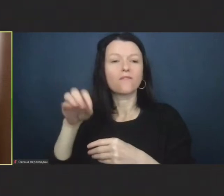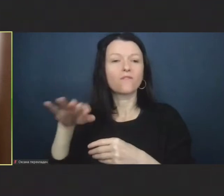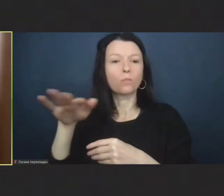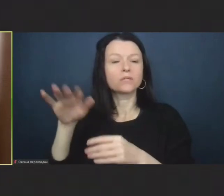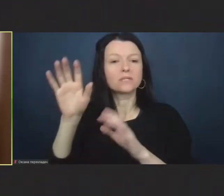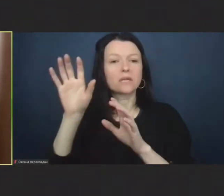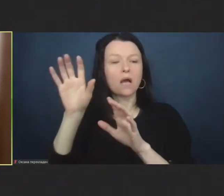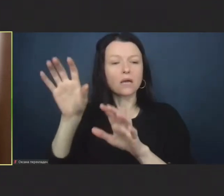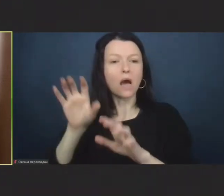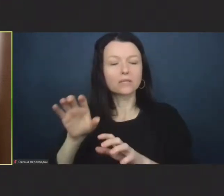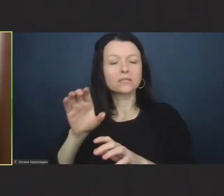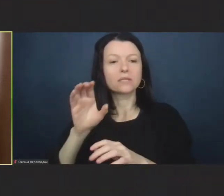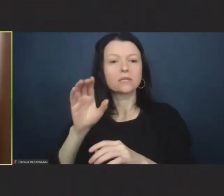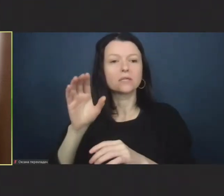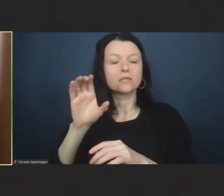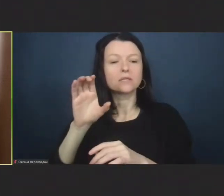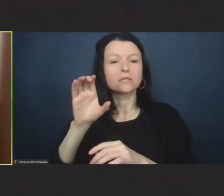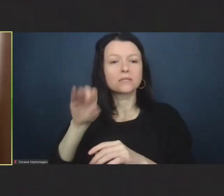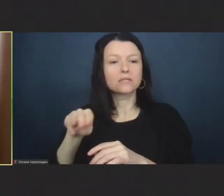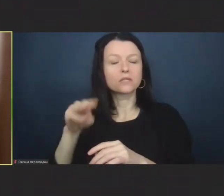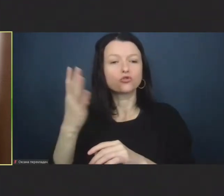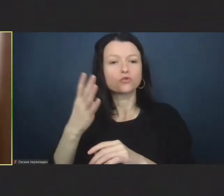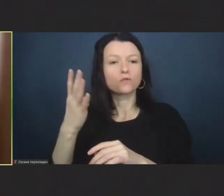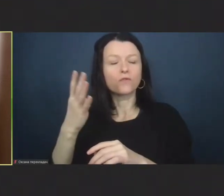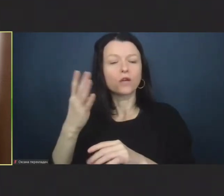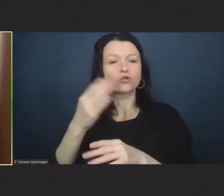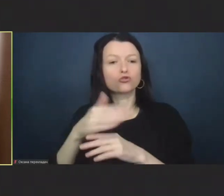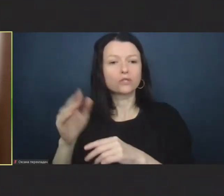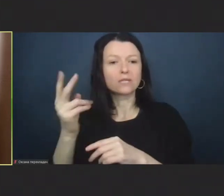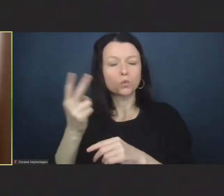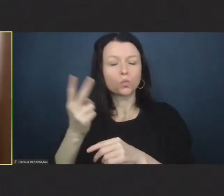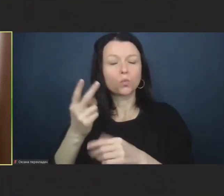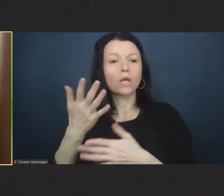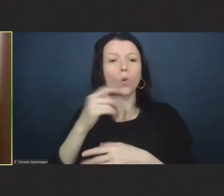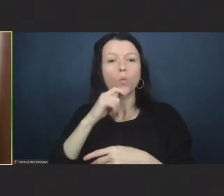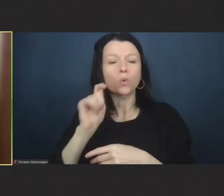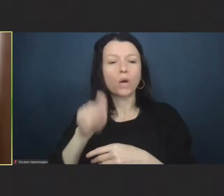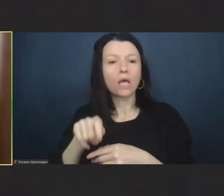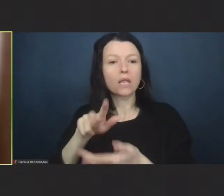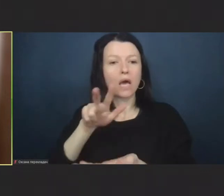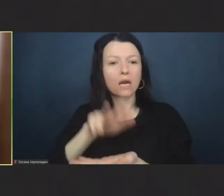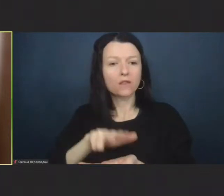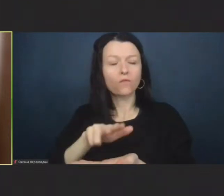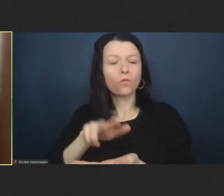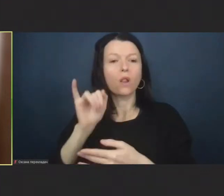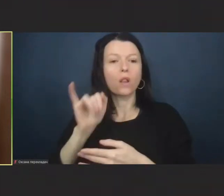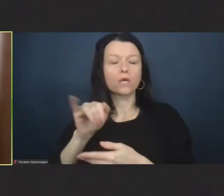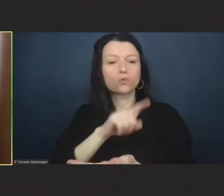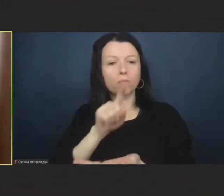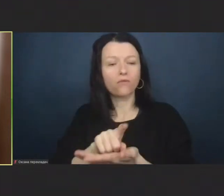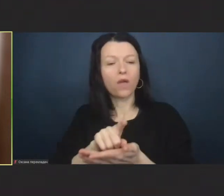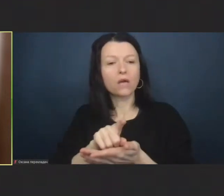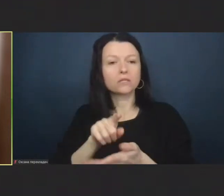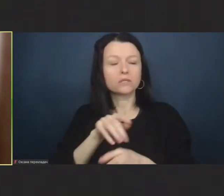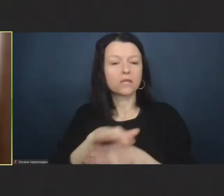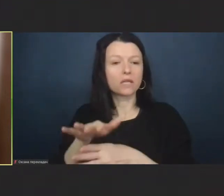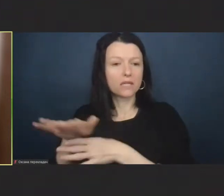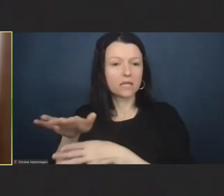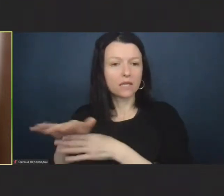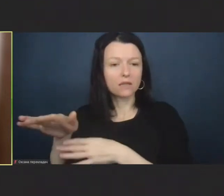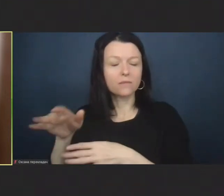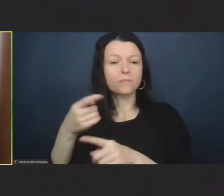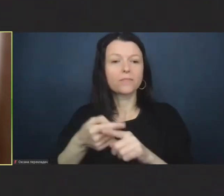15 of the European Social Charter, second part of which has been, as a document in general, has